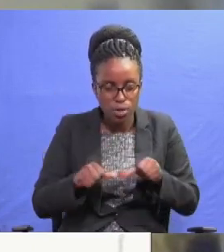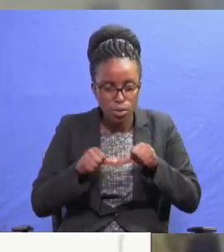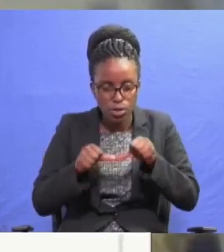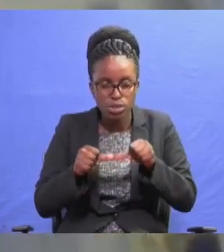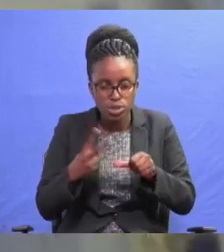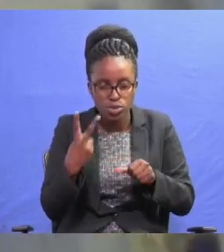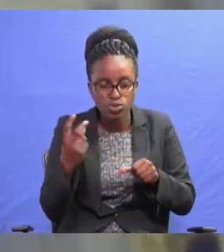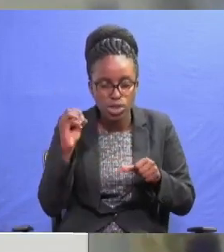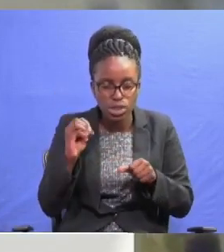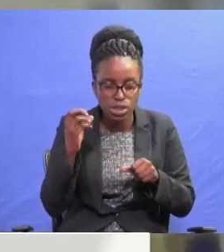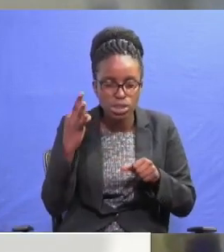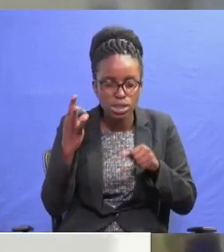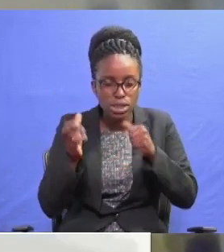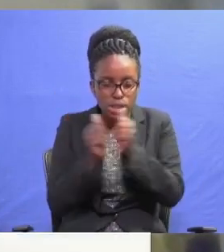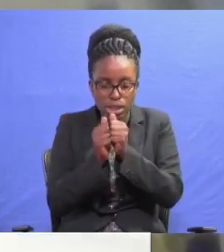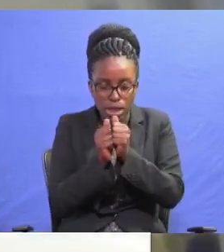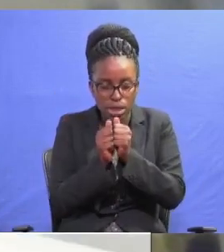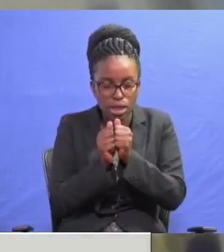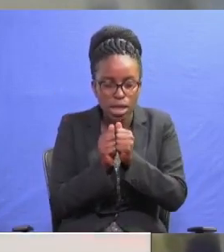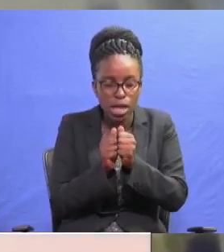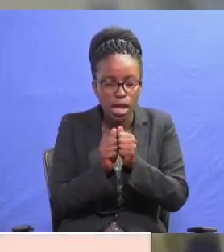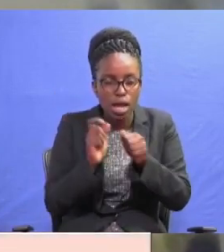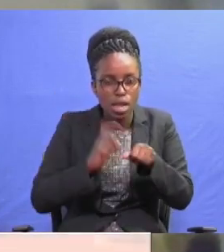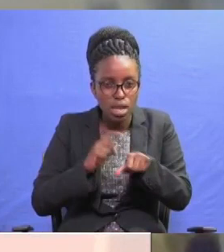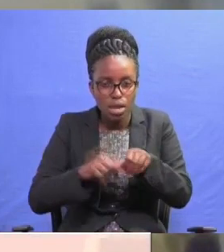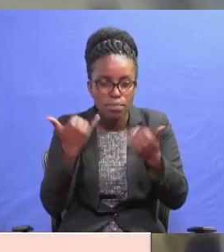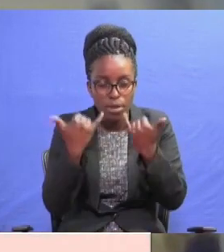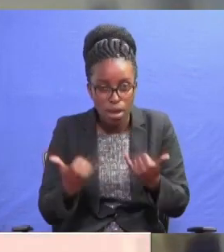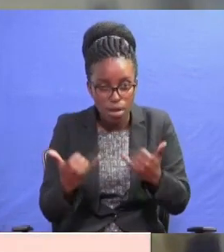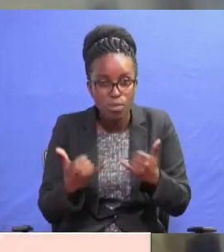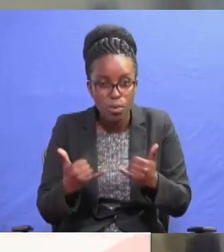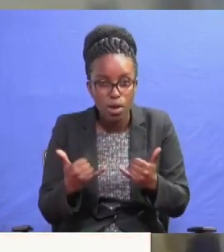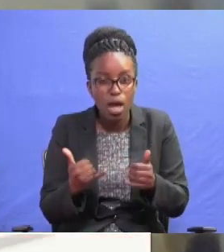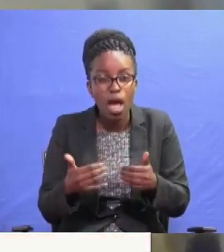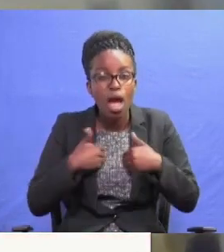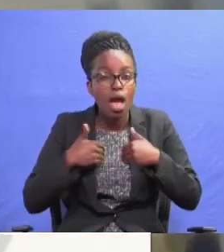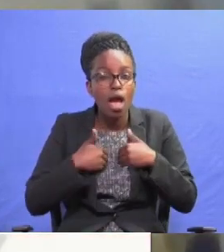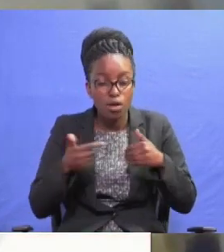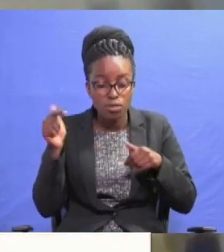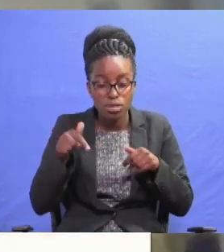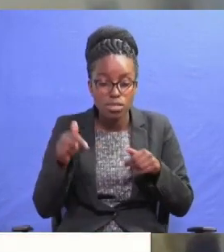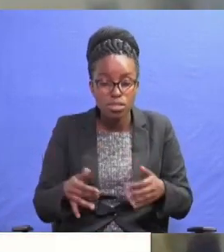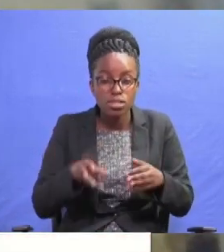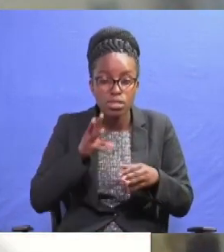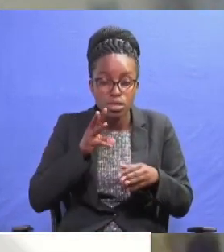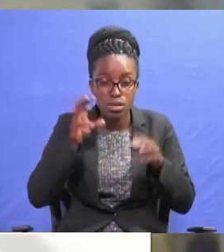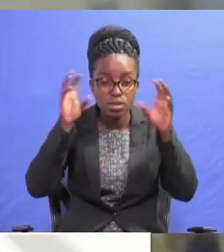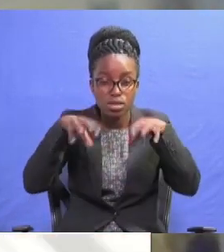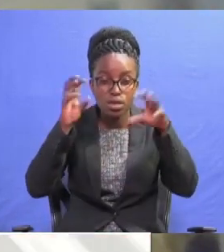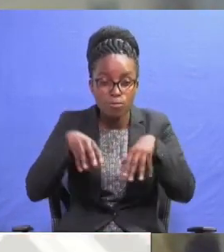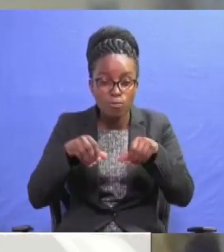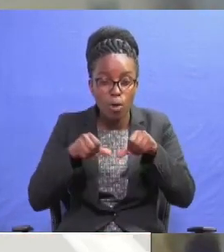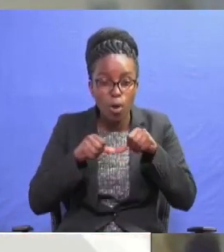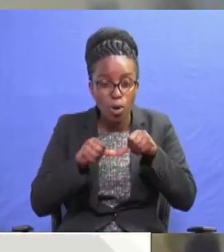to now. Of course, now that we are having this rainfall, I've not gone to the lakes, but